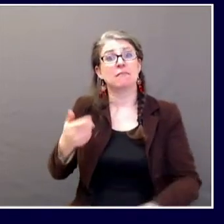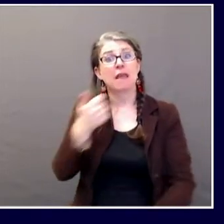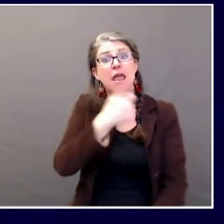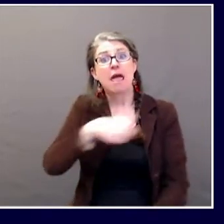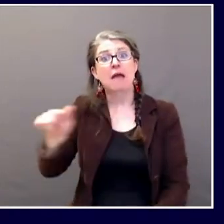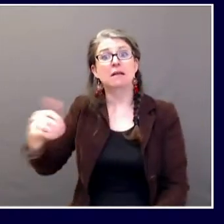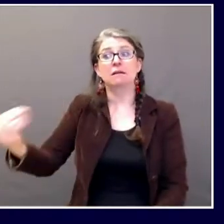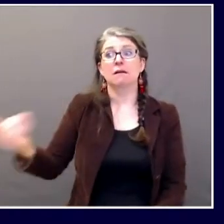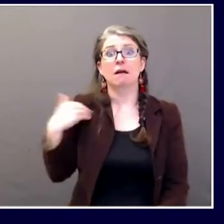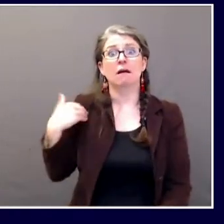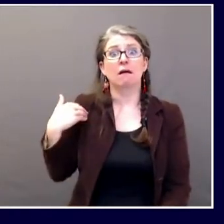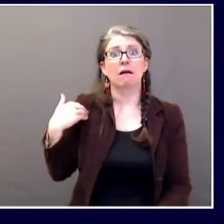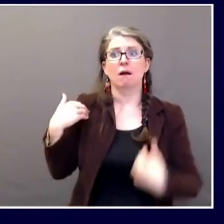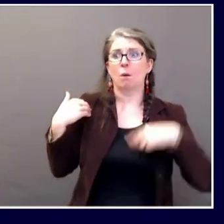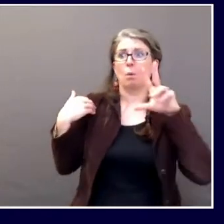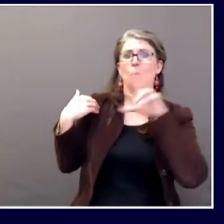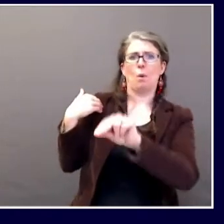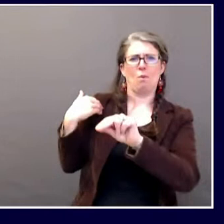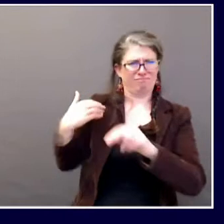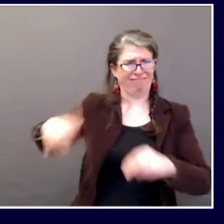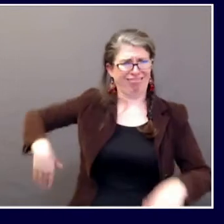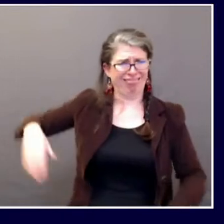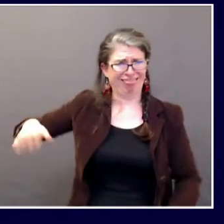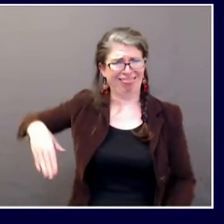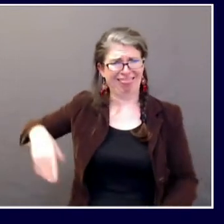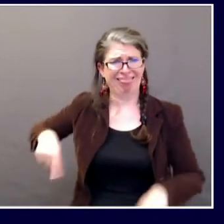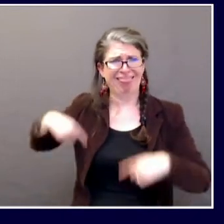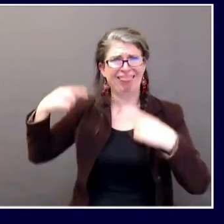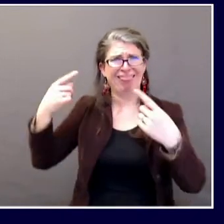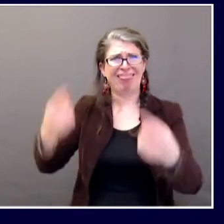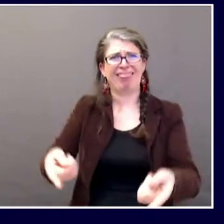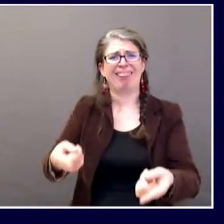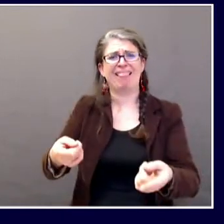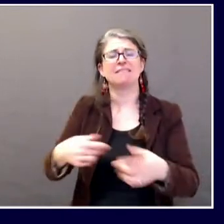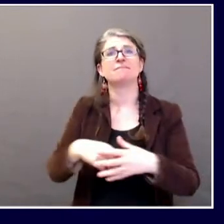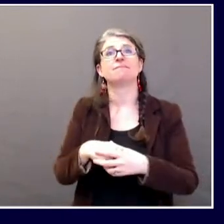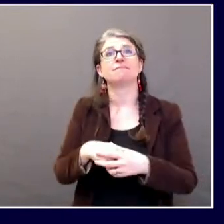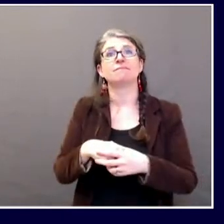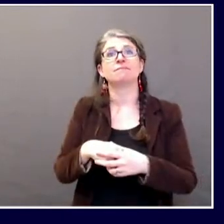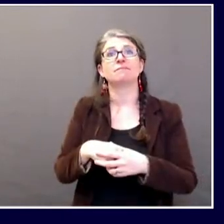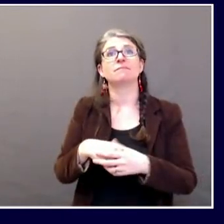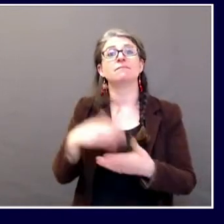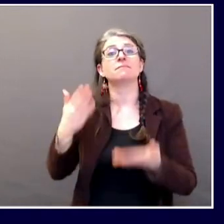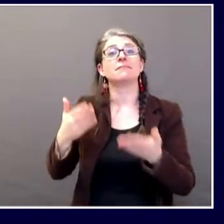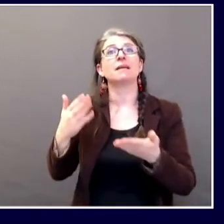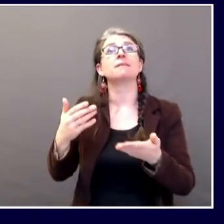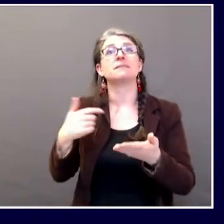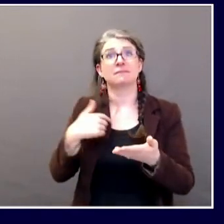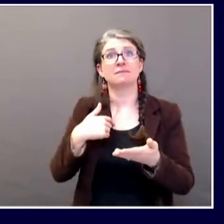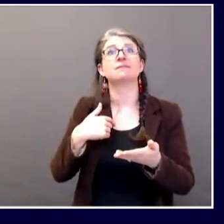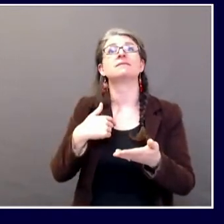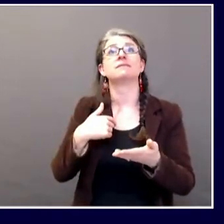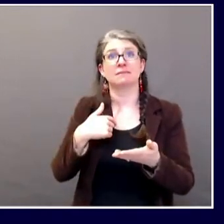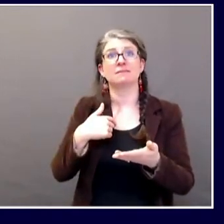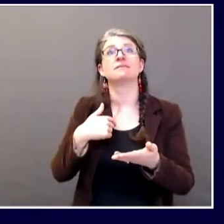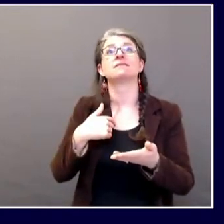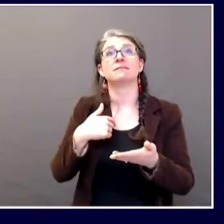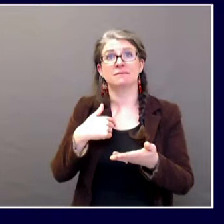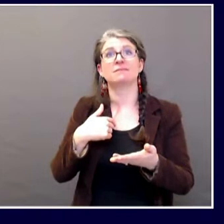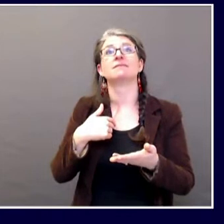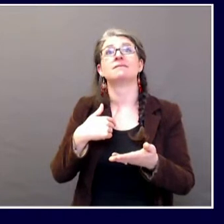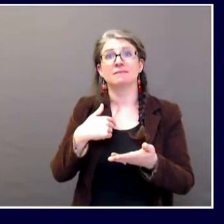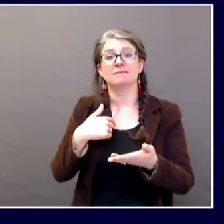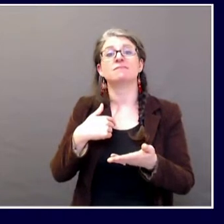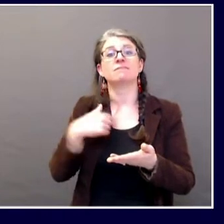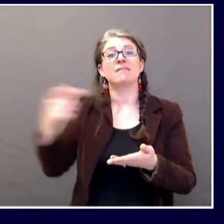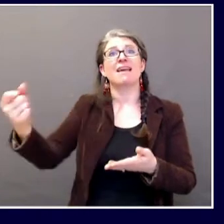If we get a request from a large hospital, any hospital, for 195 masks, we fill that request. So I